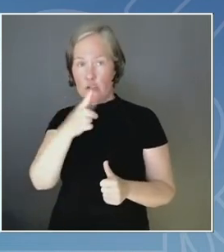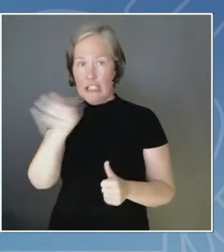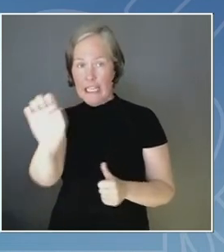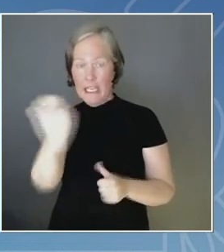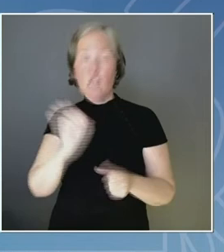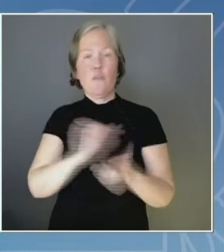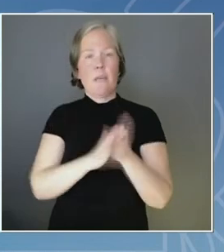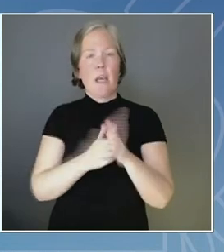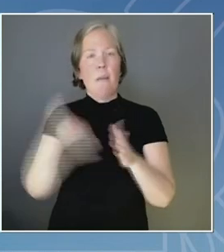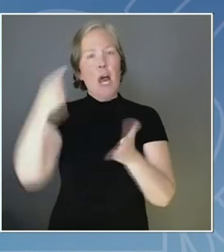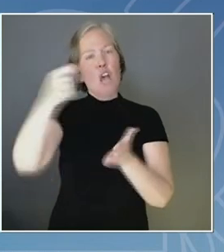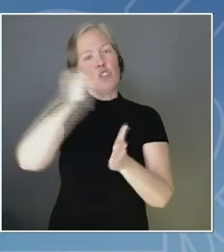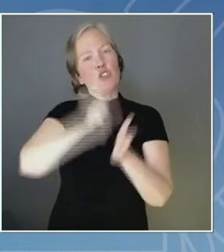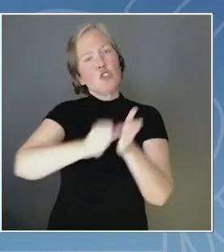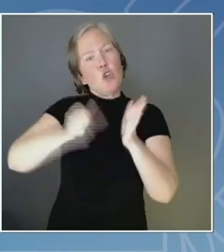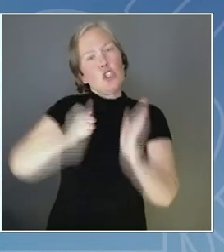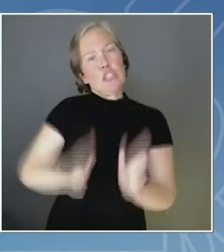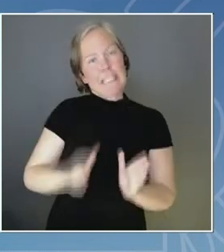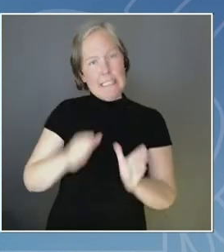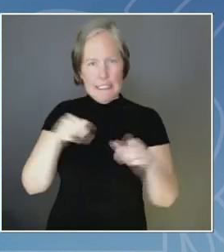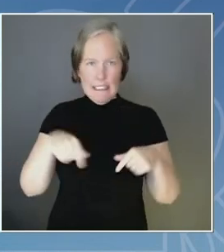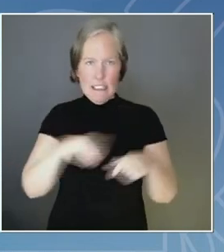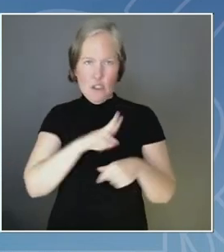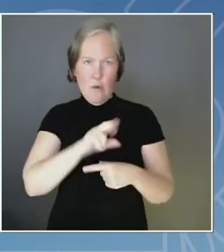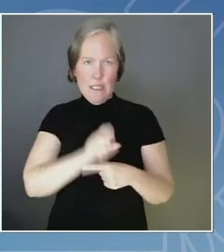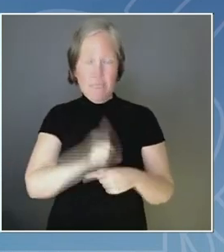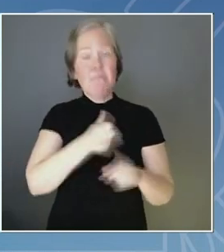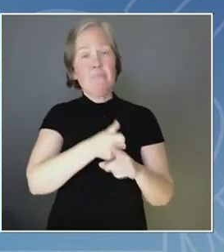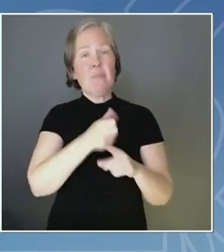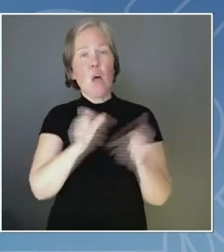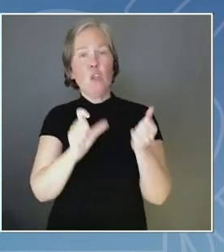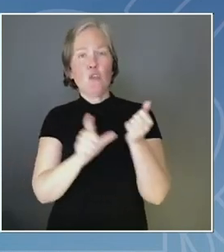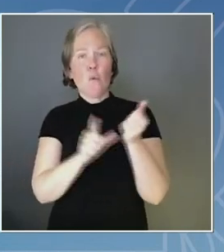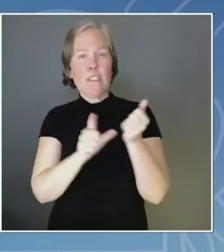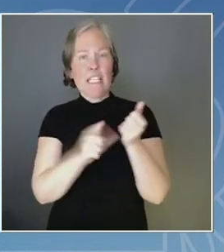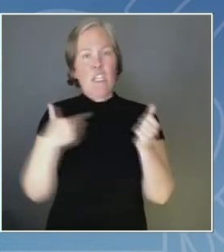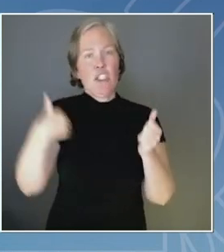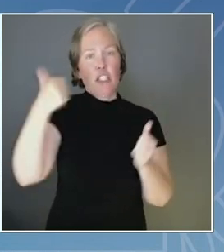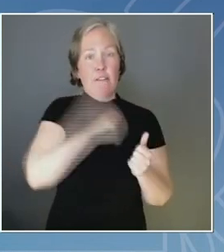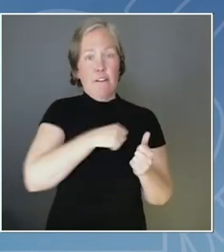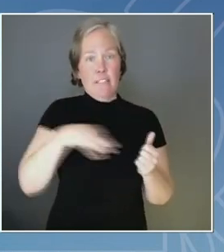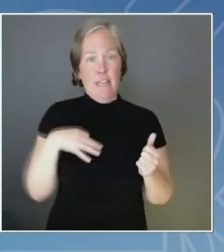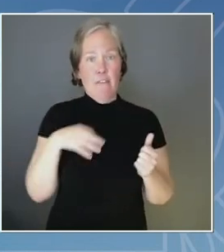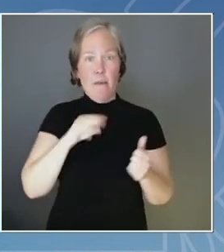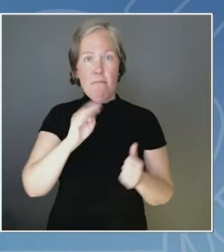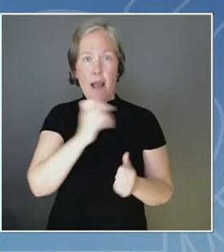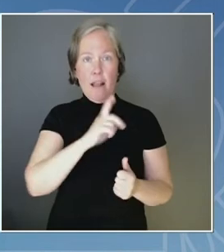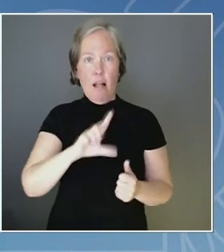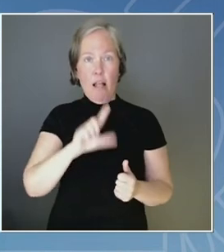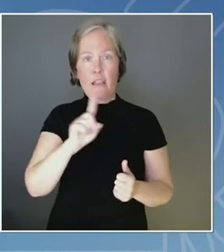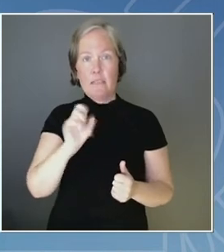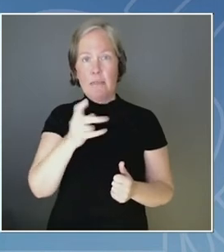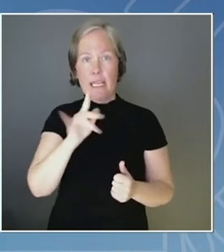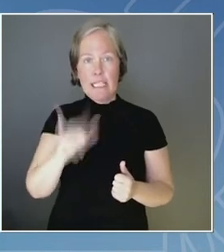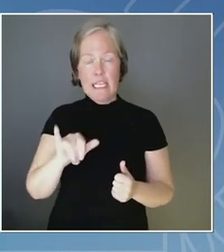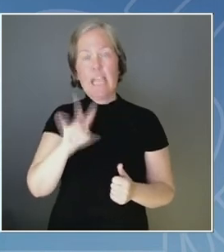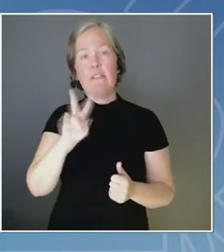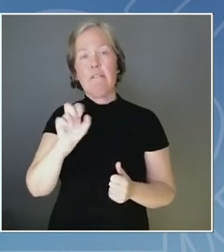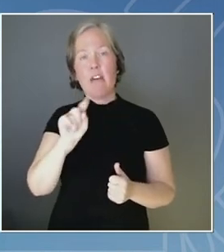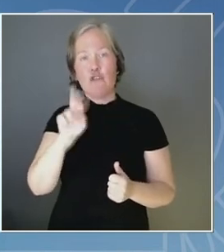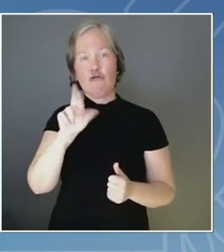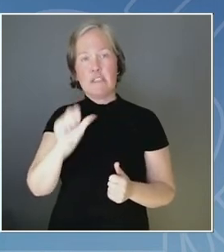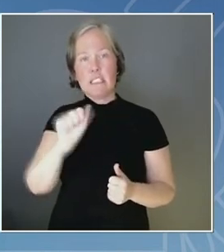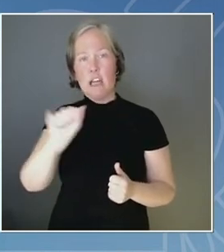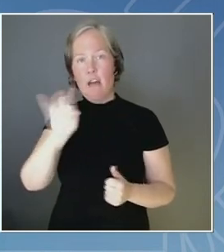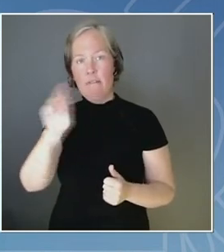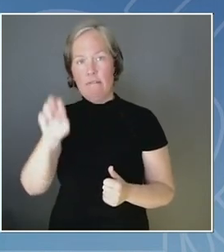States. Dr. Quay is currently Associate Chief of Staff at the Michael DeBakey Veterans Affairs Medical Center in Texas,